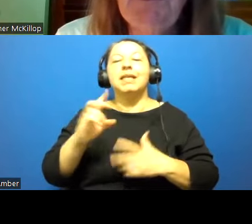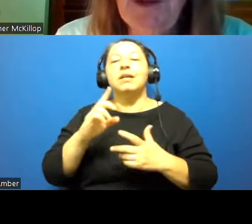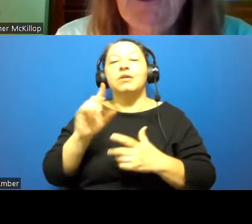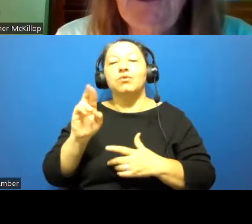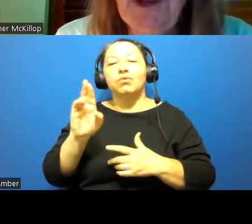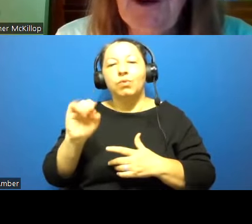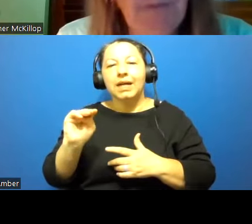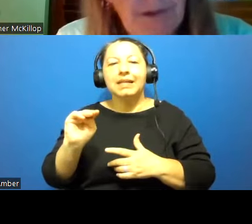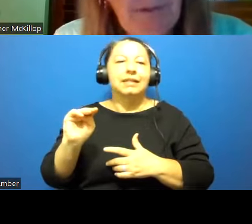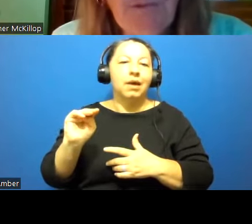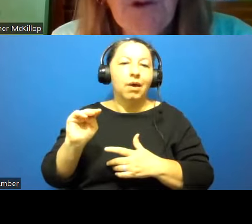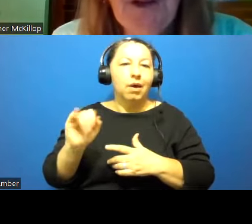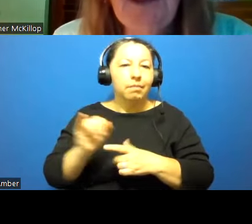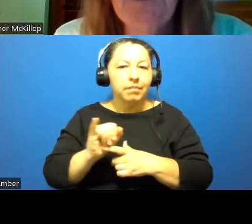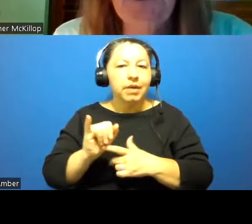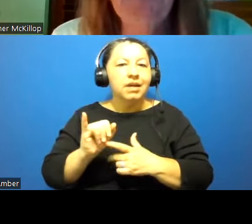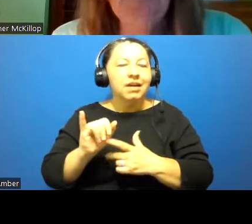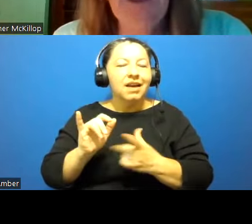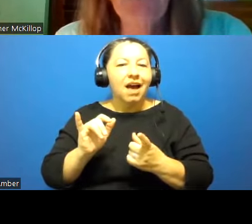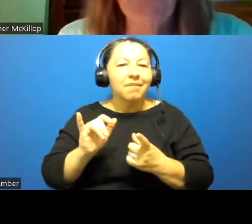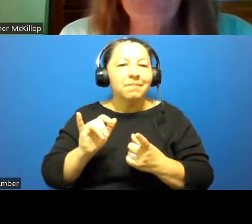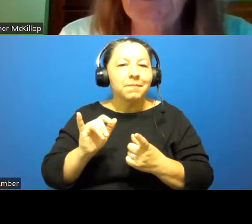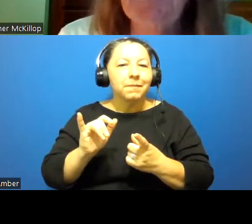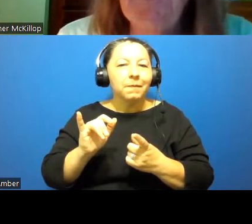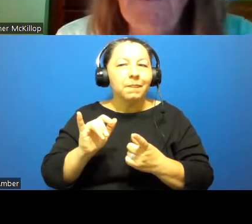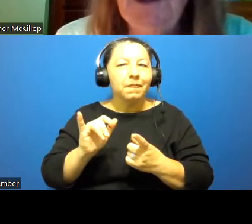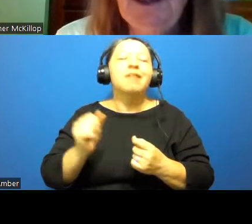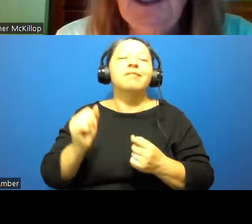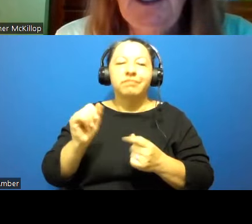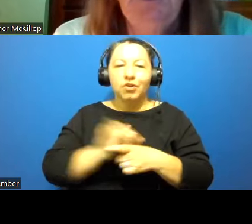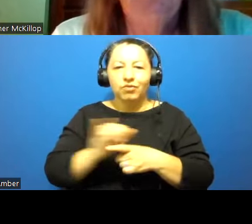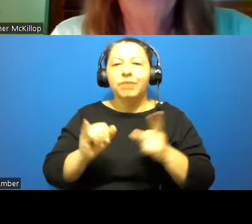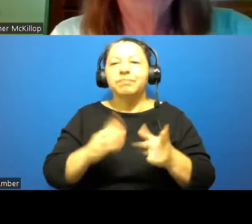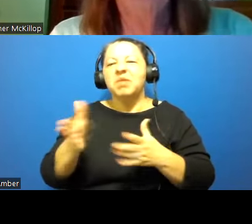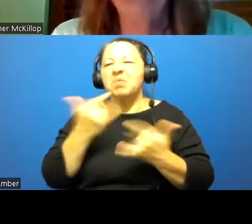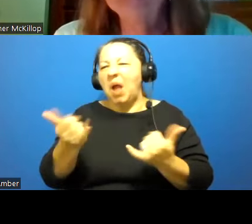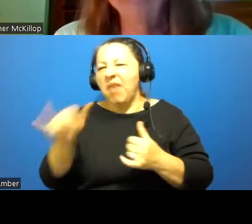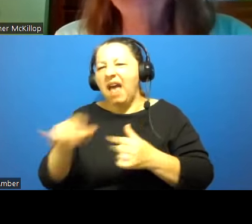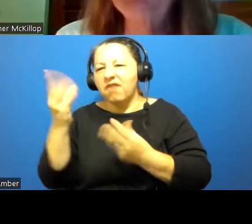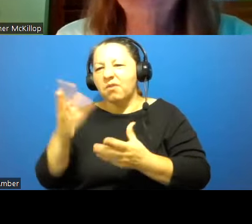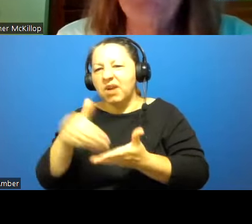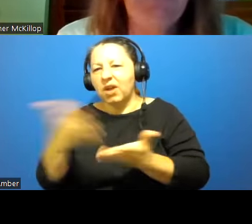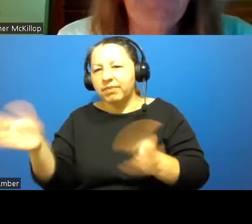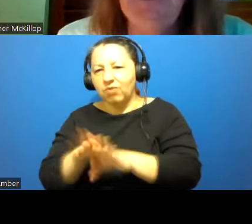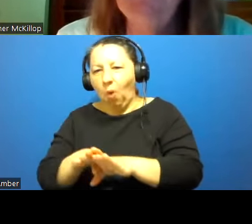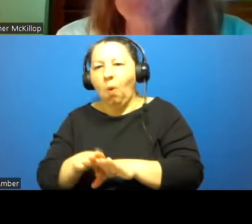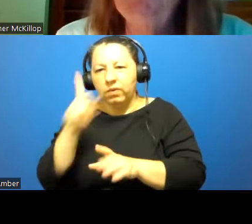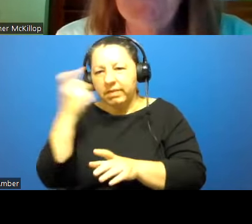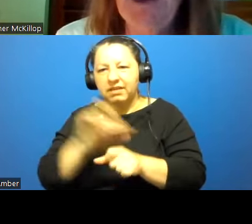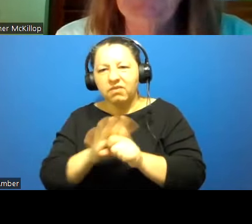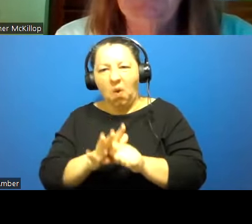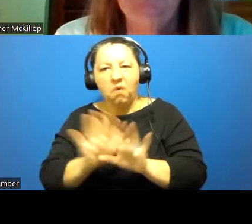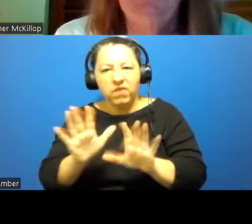Tourism Information Center. Unfortunately, as I said, now closed because of COVID. But here's the really exciting thing that